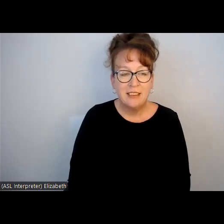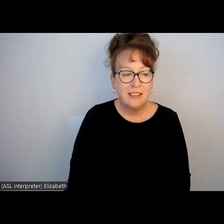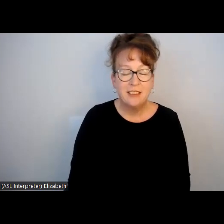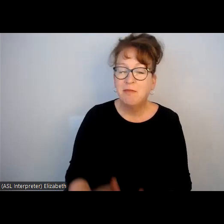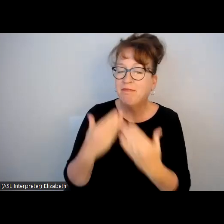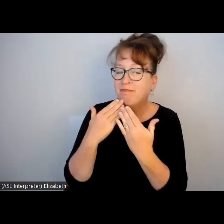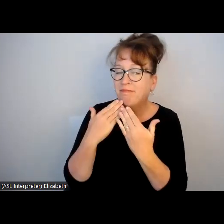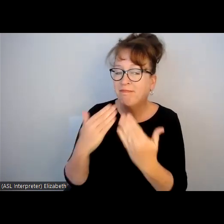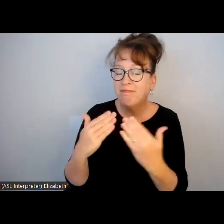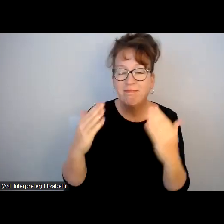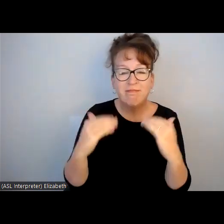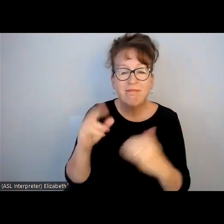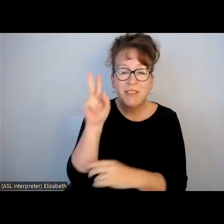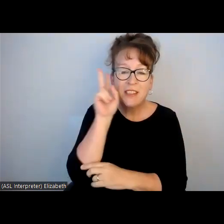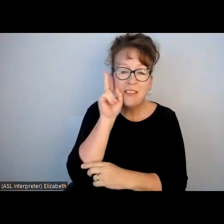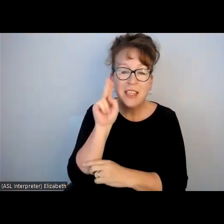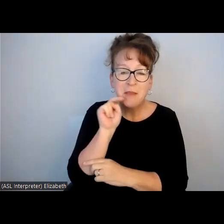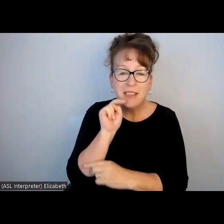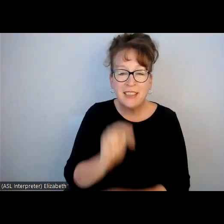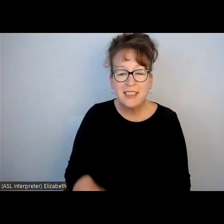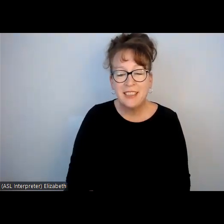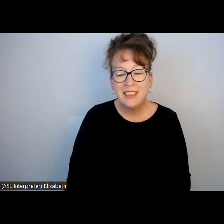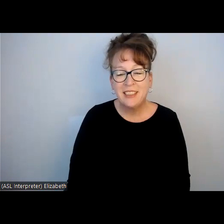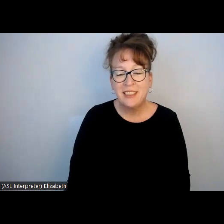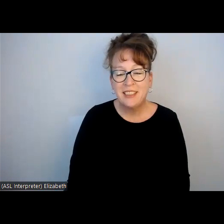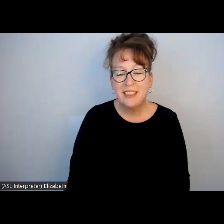Thank you. Vietnamese.